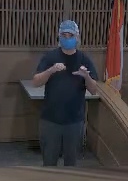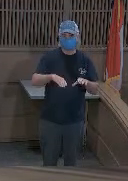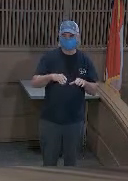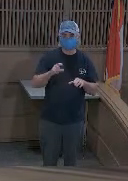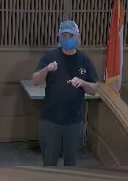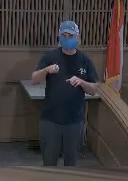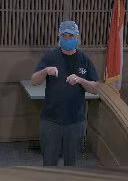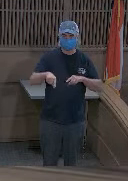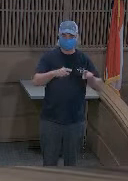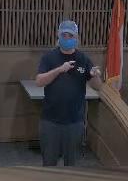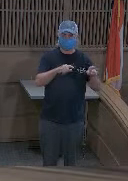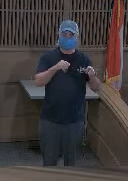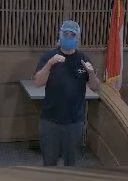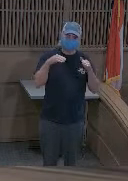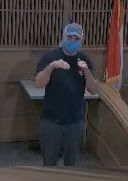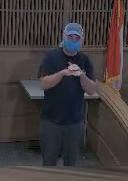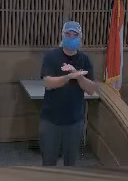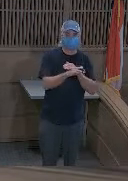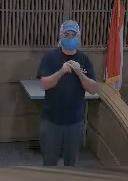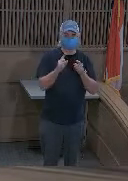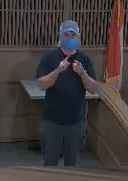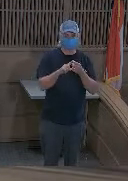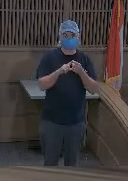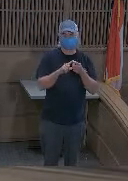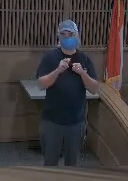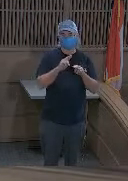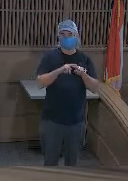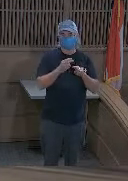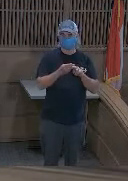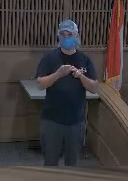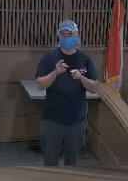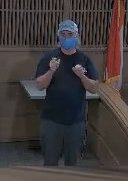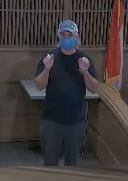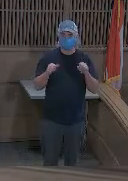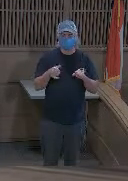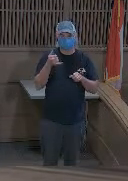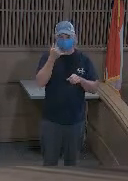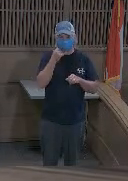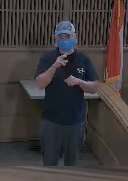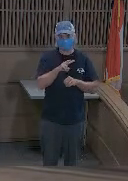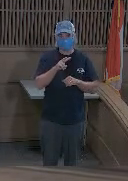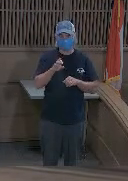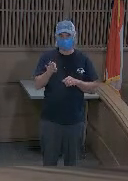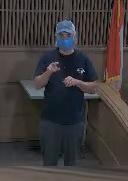test positive, you can also self-refer. You can actually call